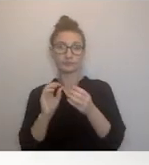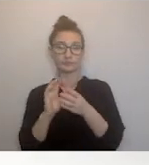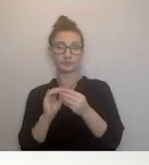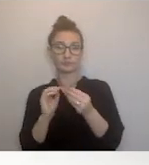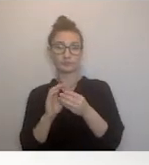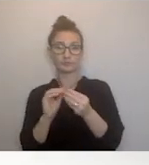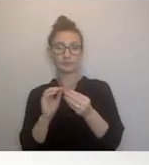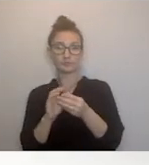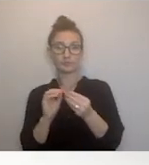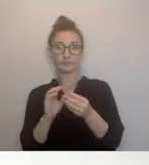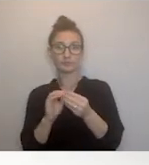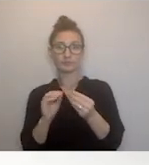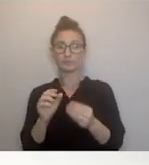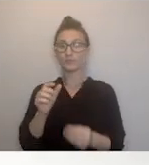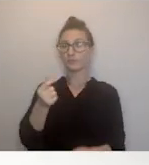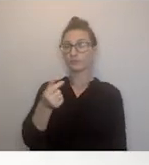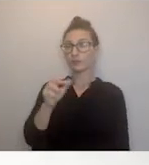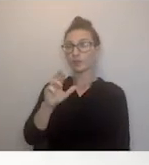I'm sorry?